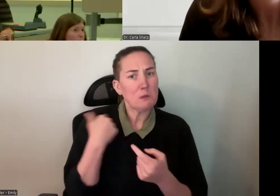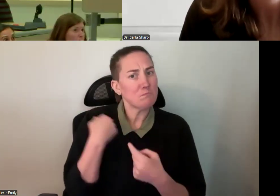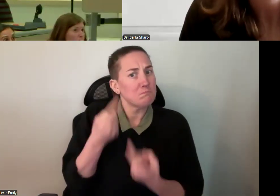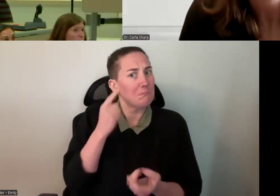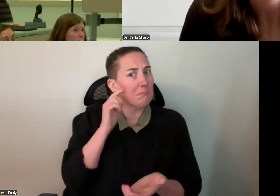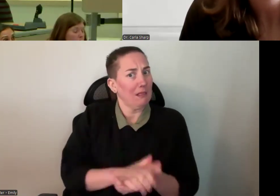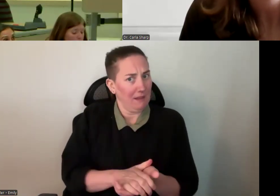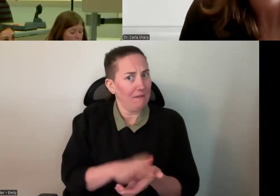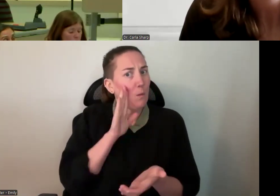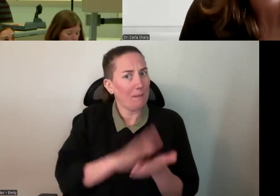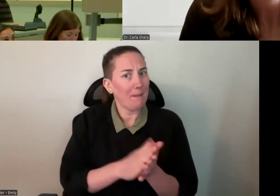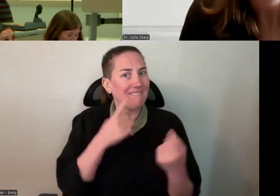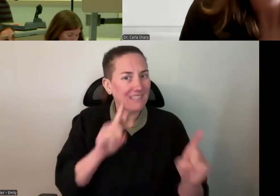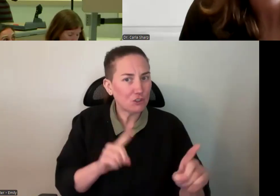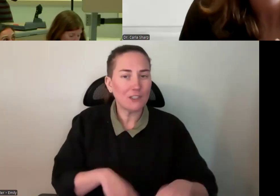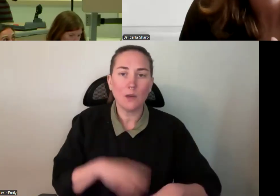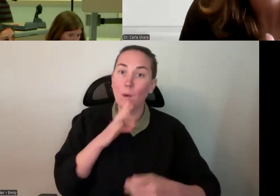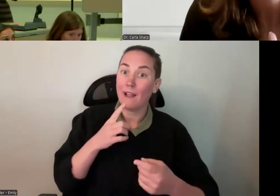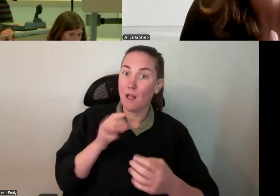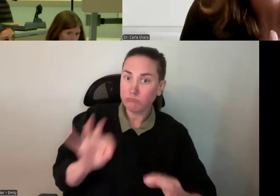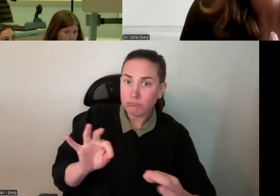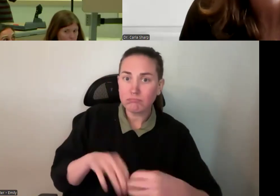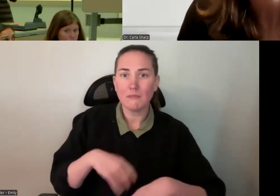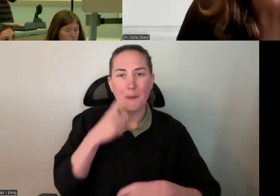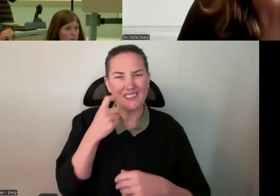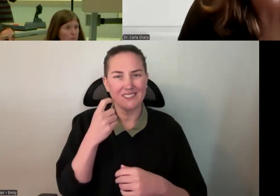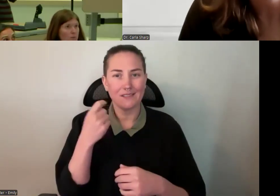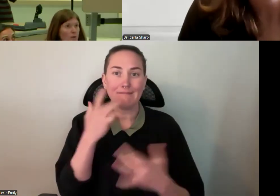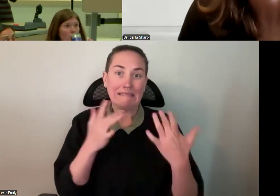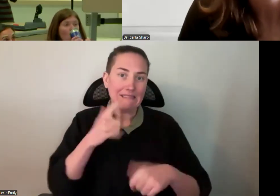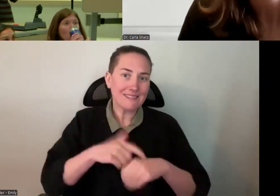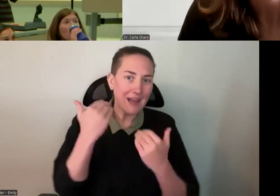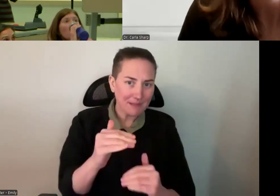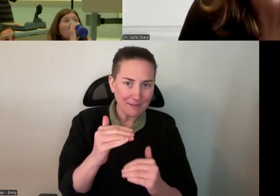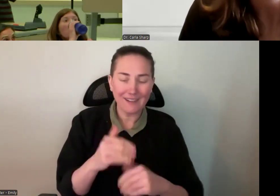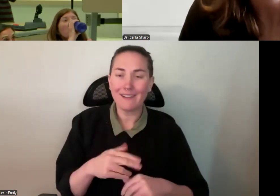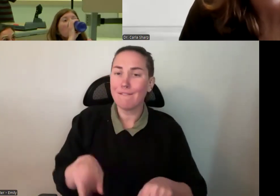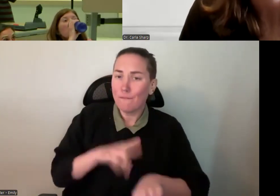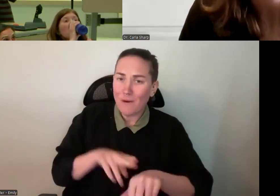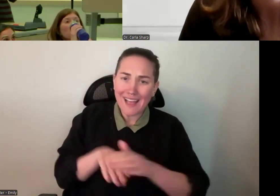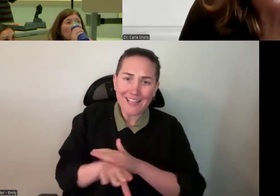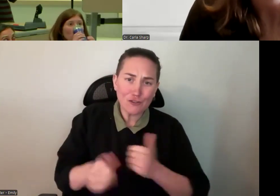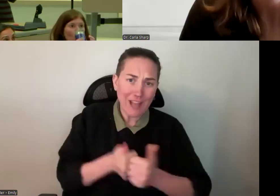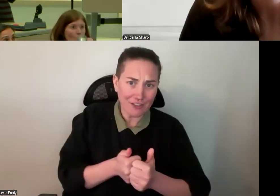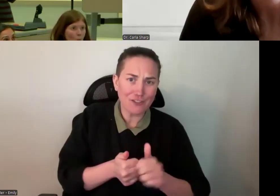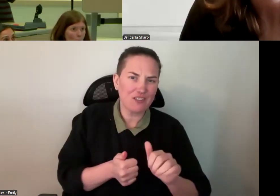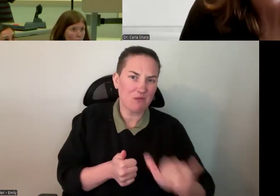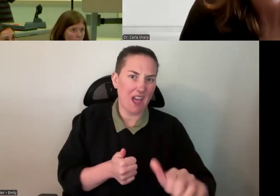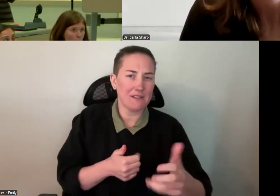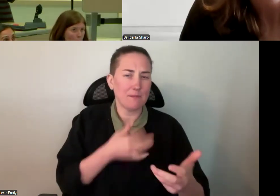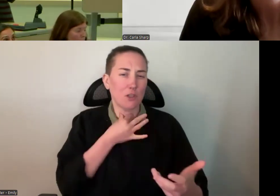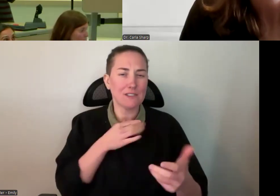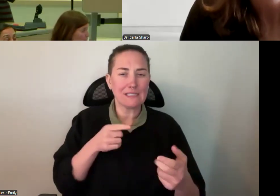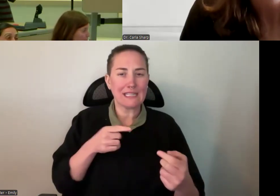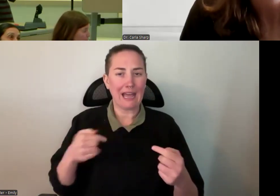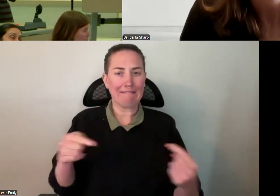going to be efficient and effective in a time-limited manner, because access here is so challenging. So I'm wondering if you can offer